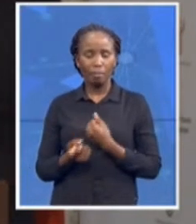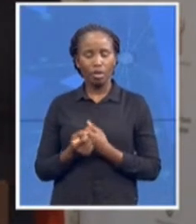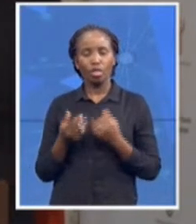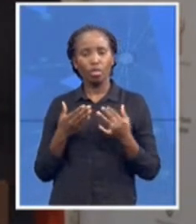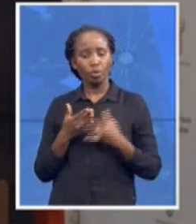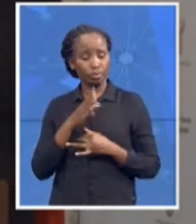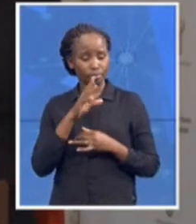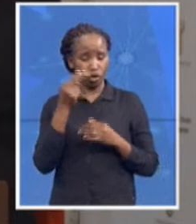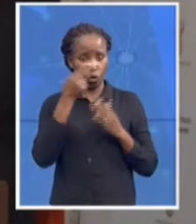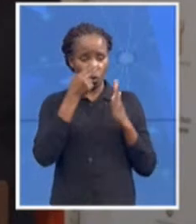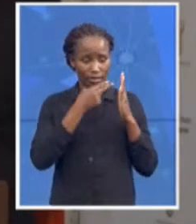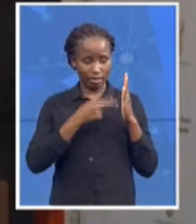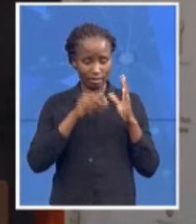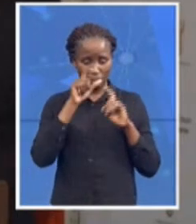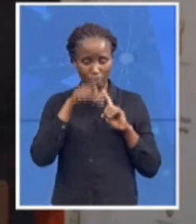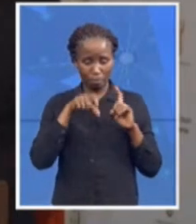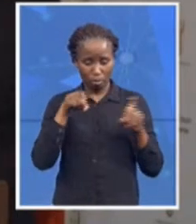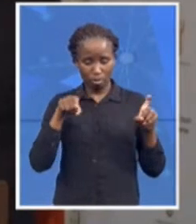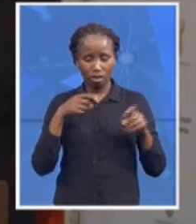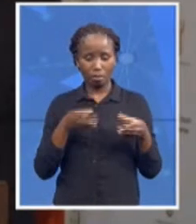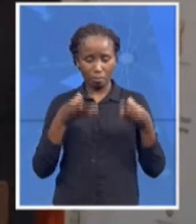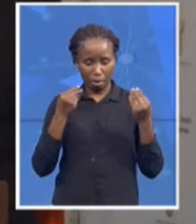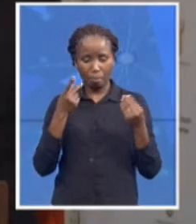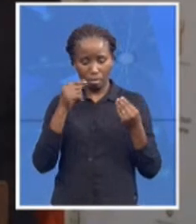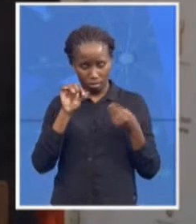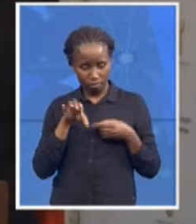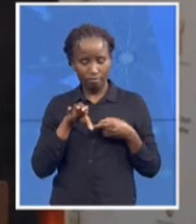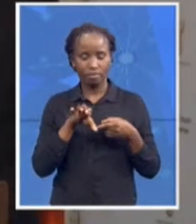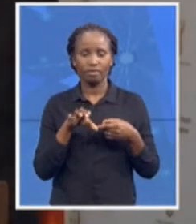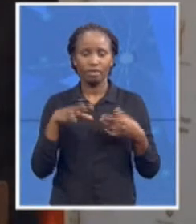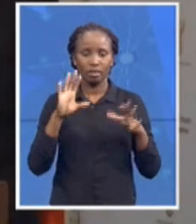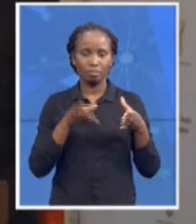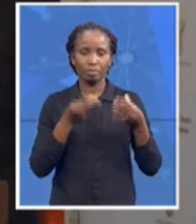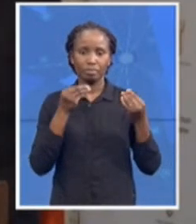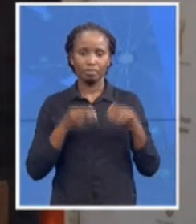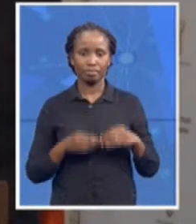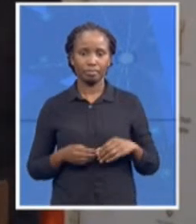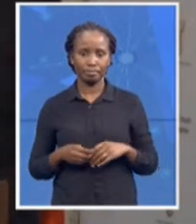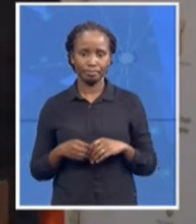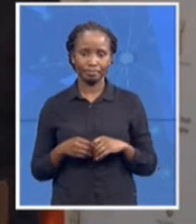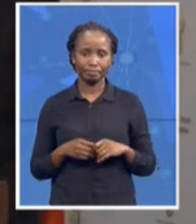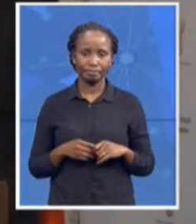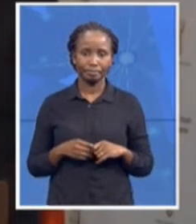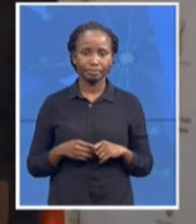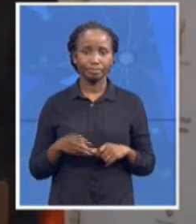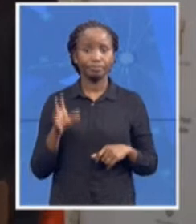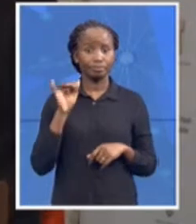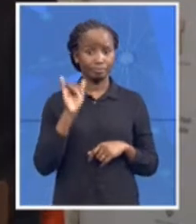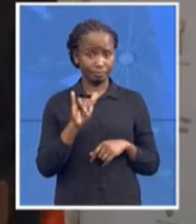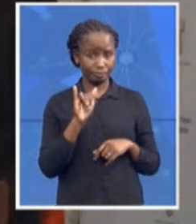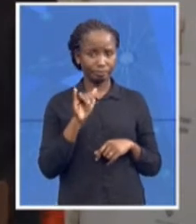purpose that they had applied it for. It is in that context that we are saying it was irregular.